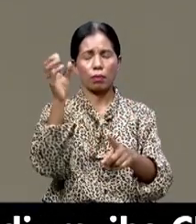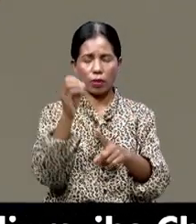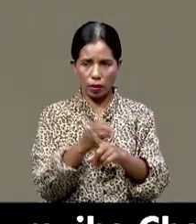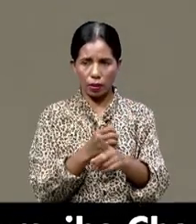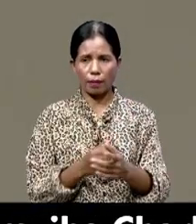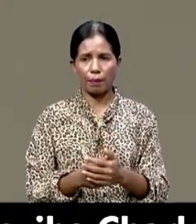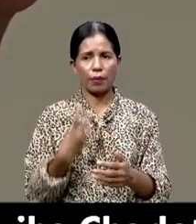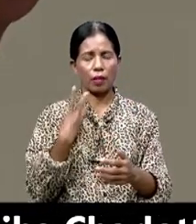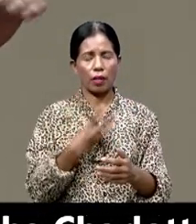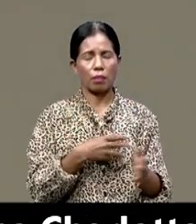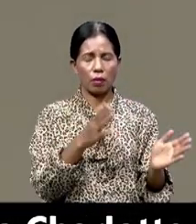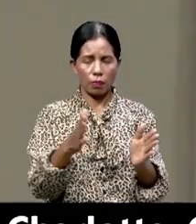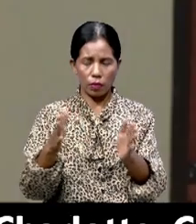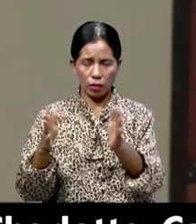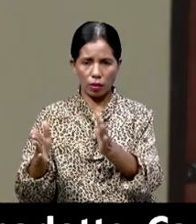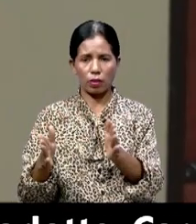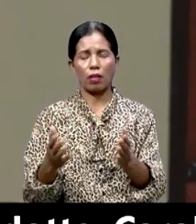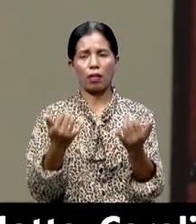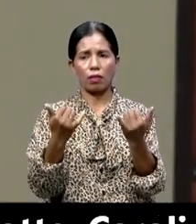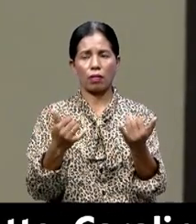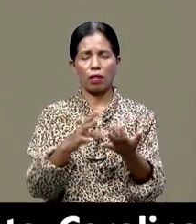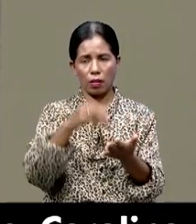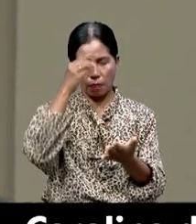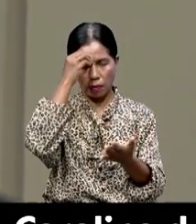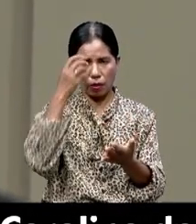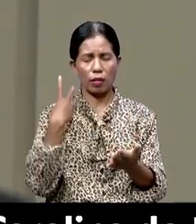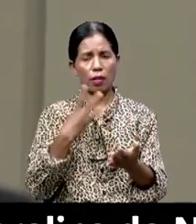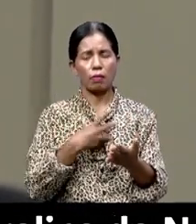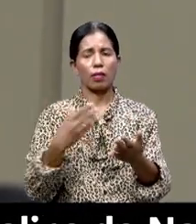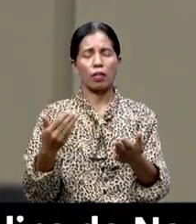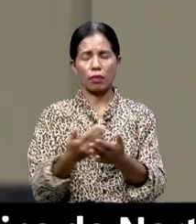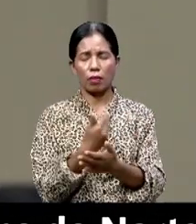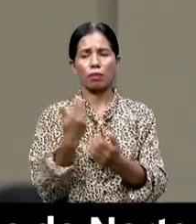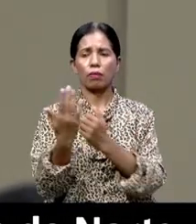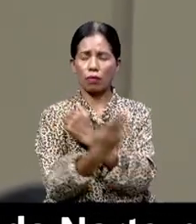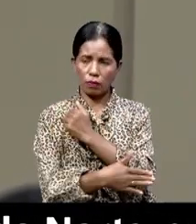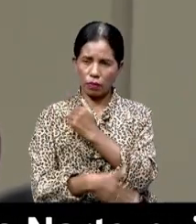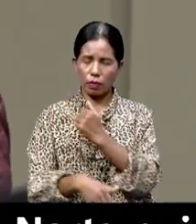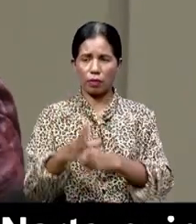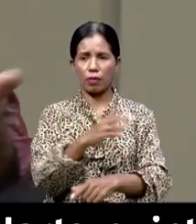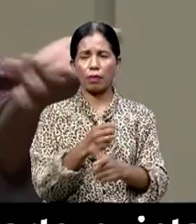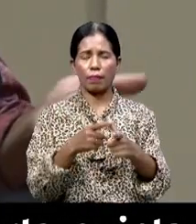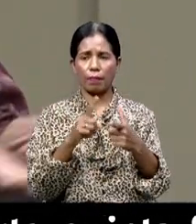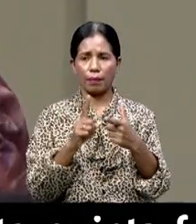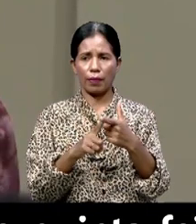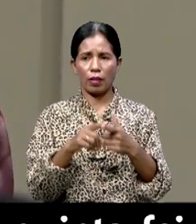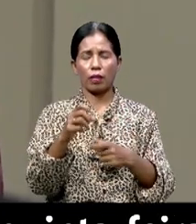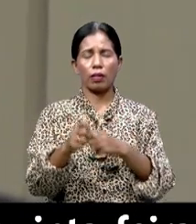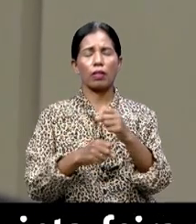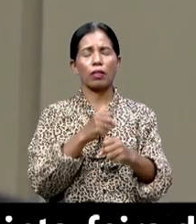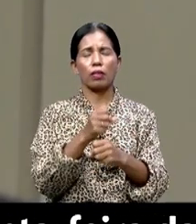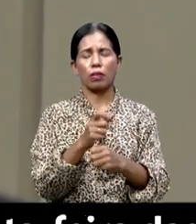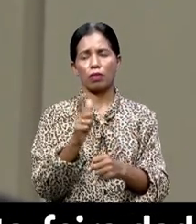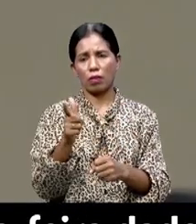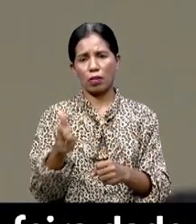in this process of reforms. We are a new country, although we are 22 years old